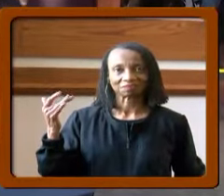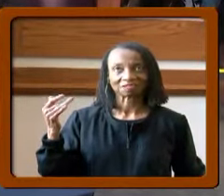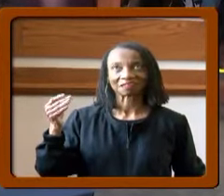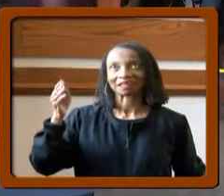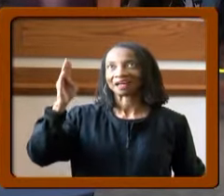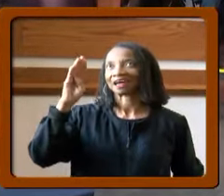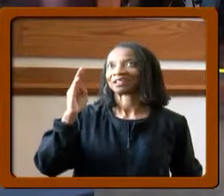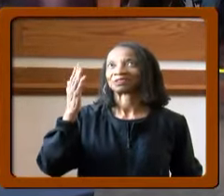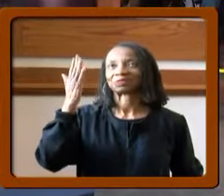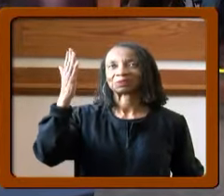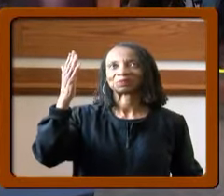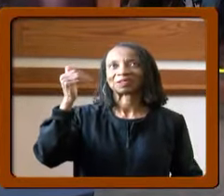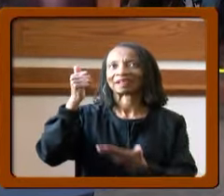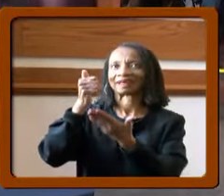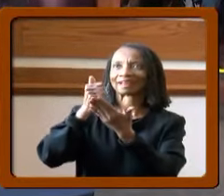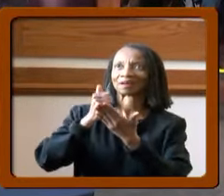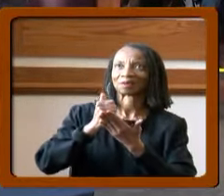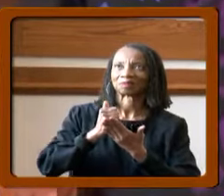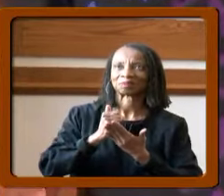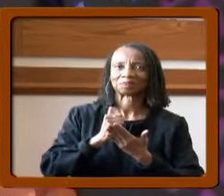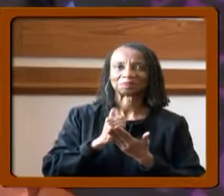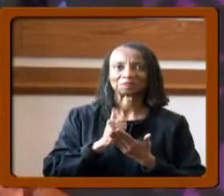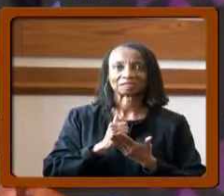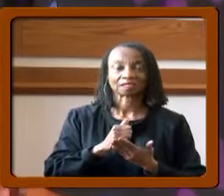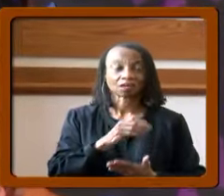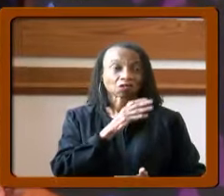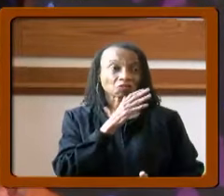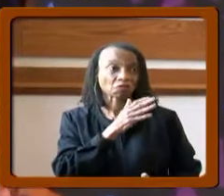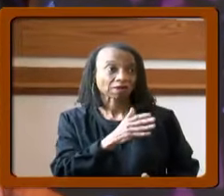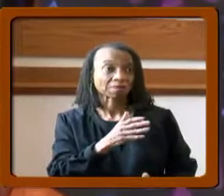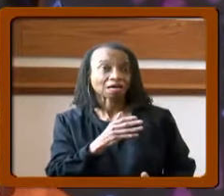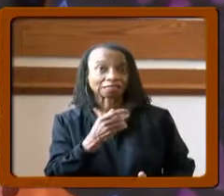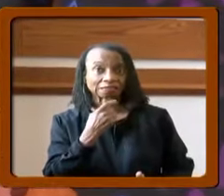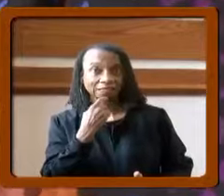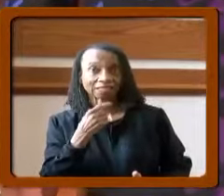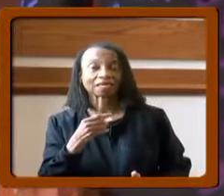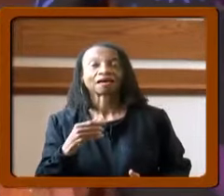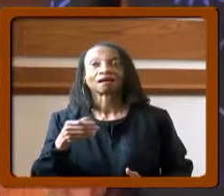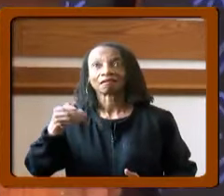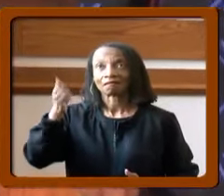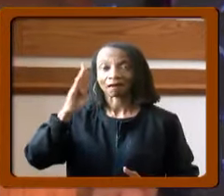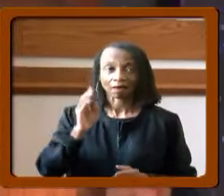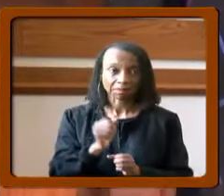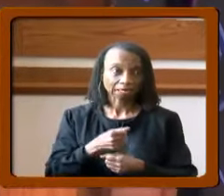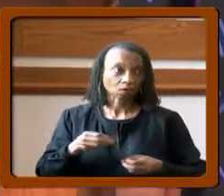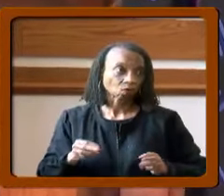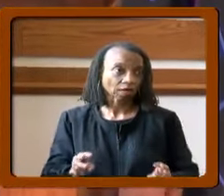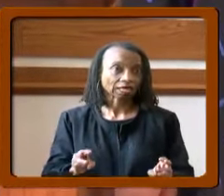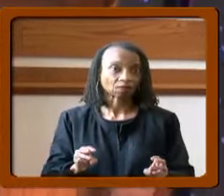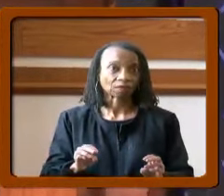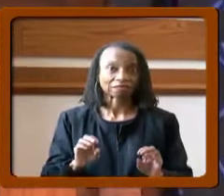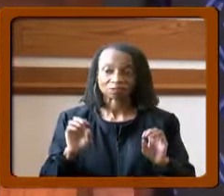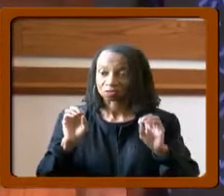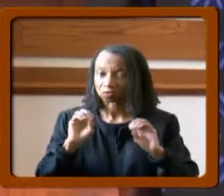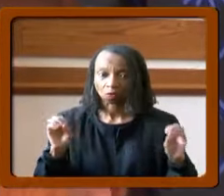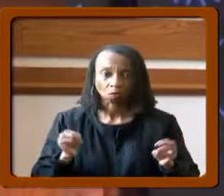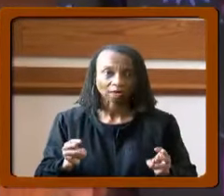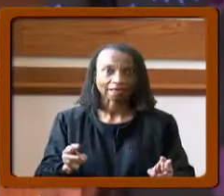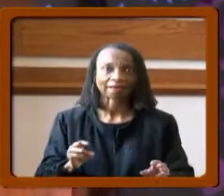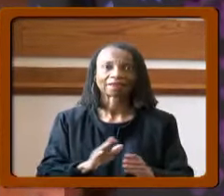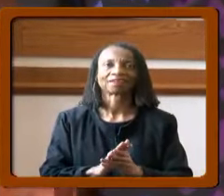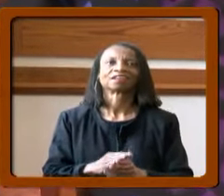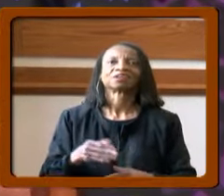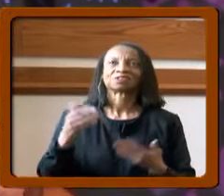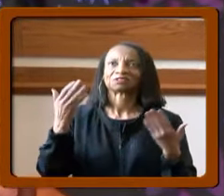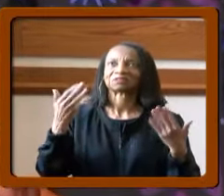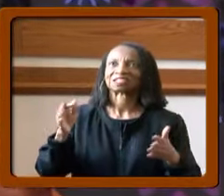you made a way. Grandma said, God makes a way out of no way. You made a way.